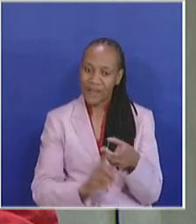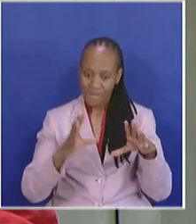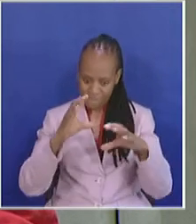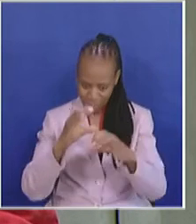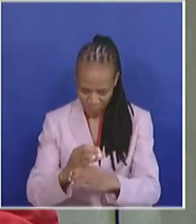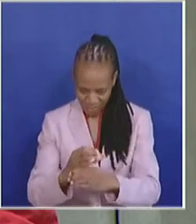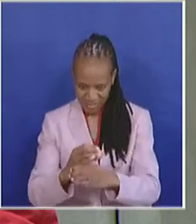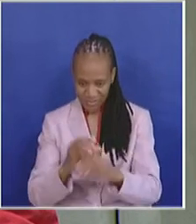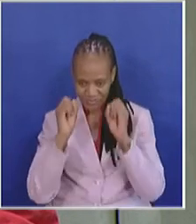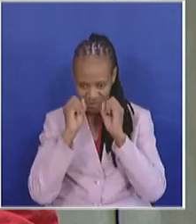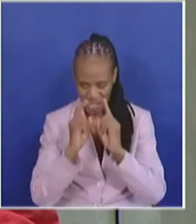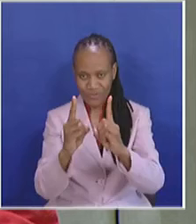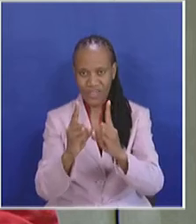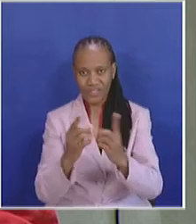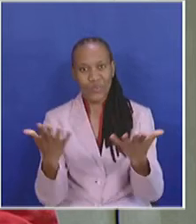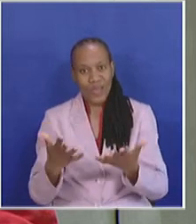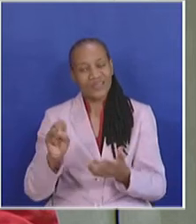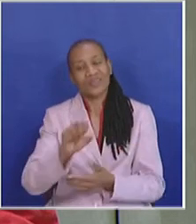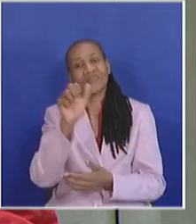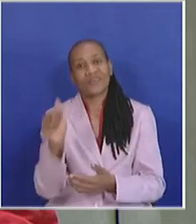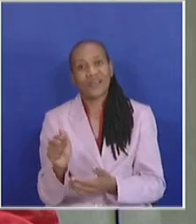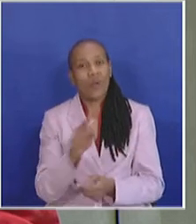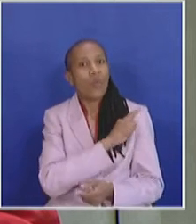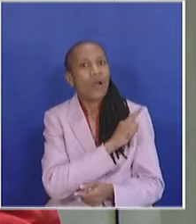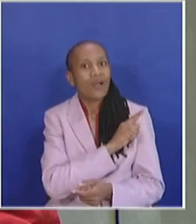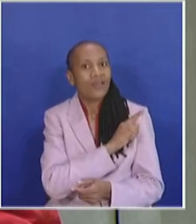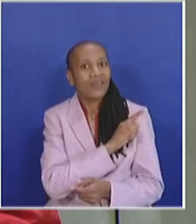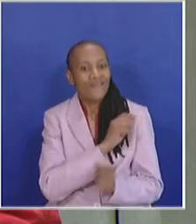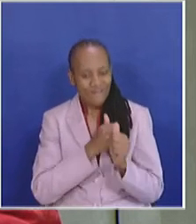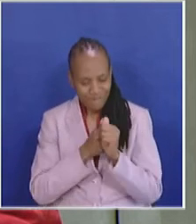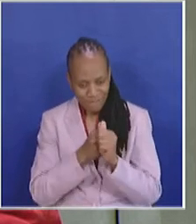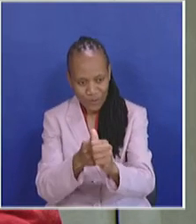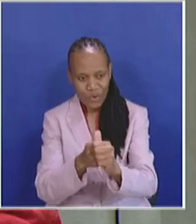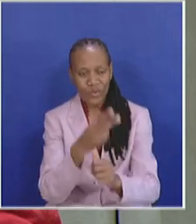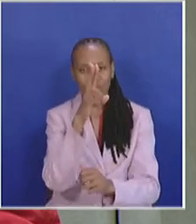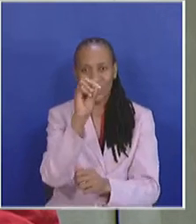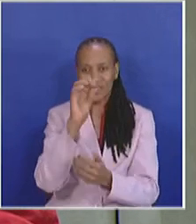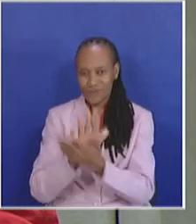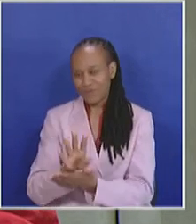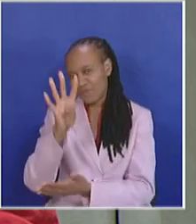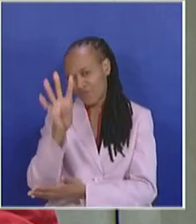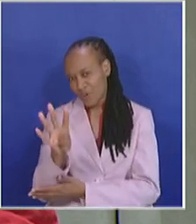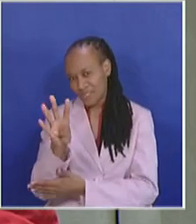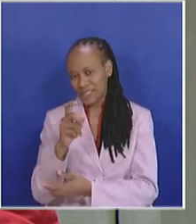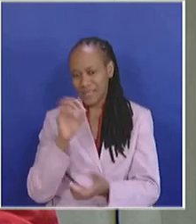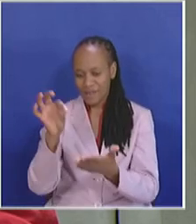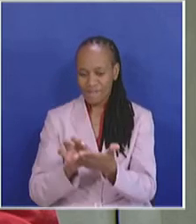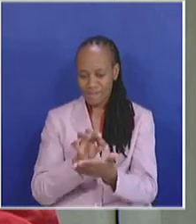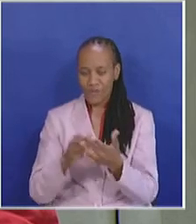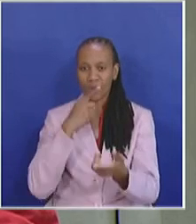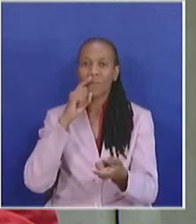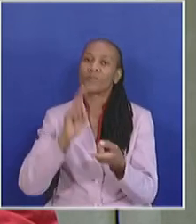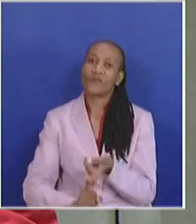key priority areas in terms of our 2014 election manifesto, as well as the